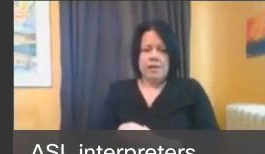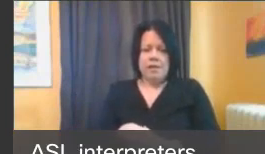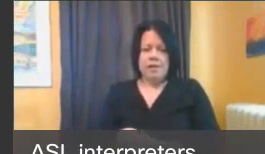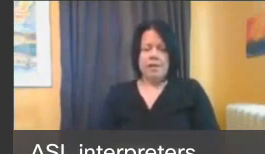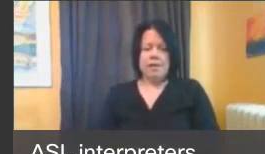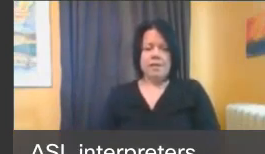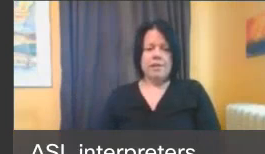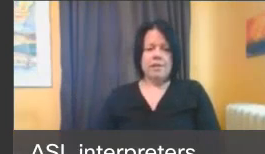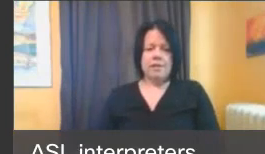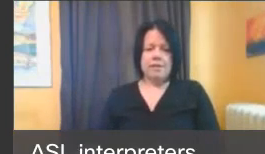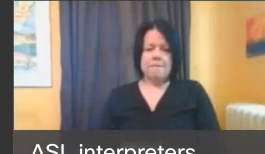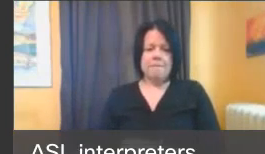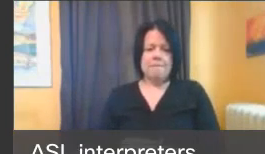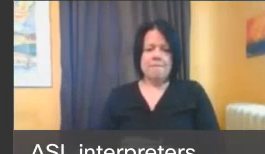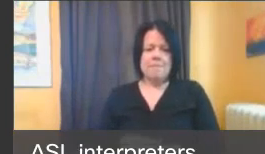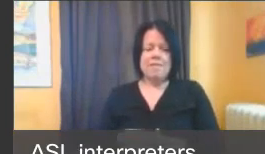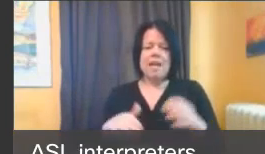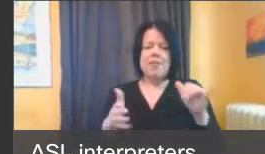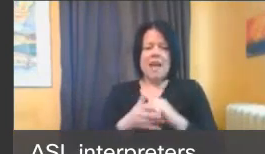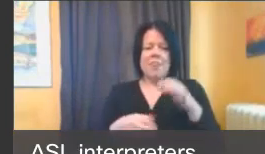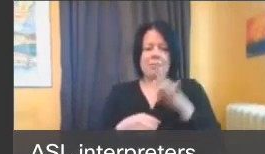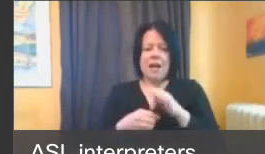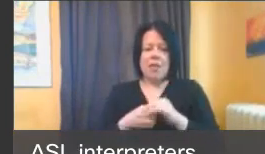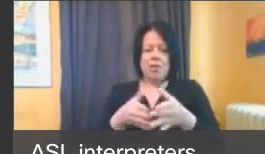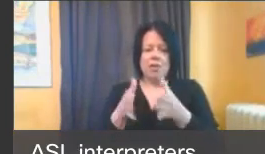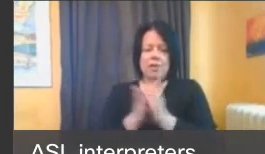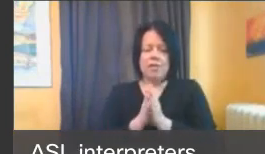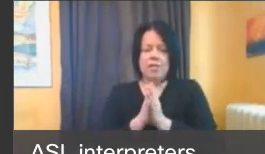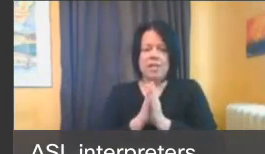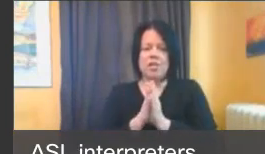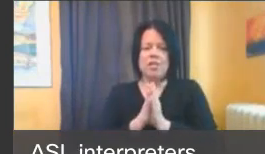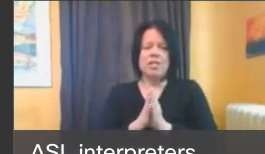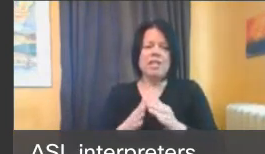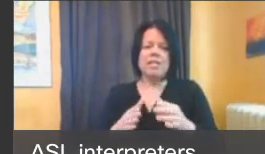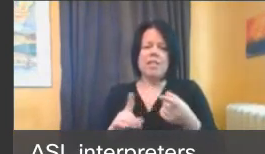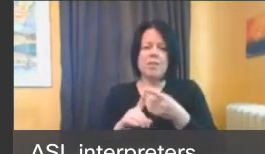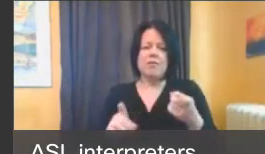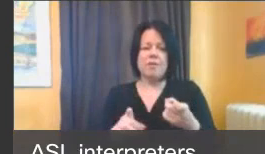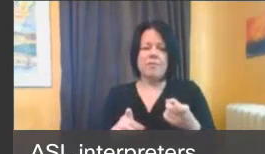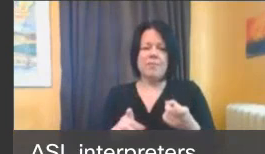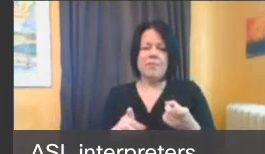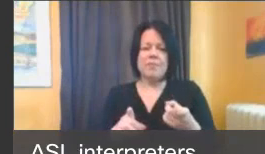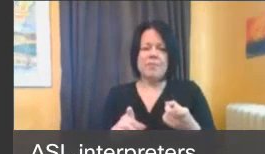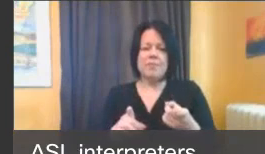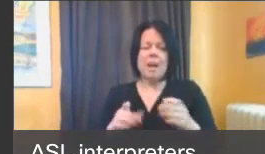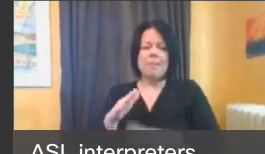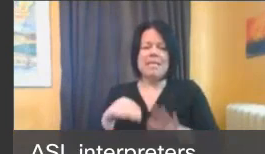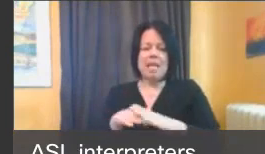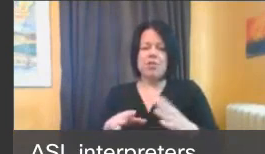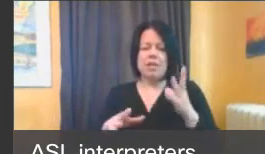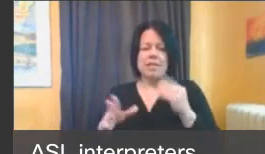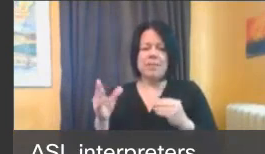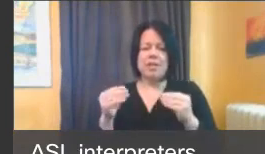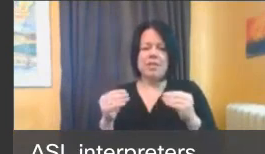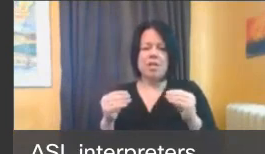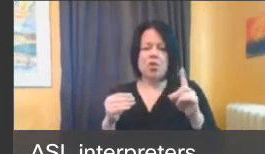that either the ballot or the request is coming from the person who it's purporting to come from. Based on your experience, do you have any thoughts